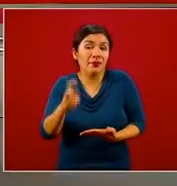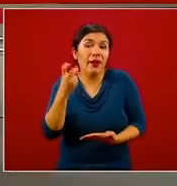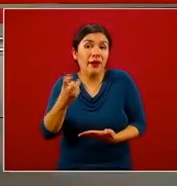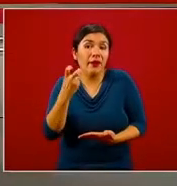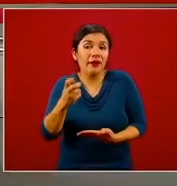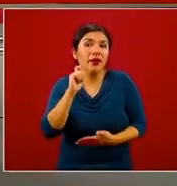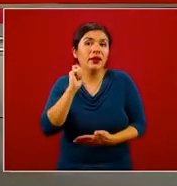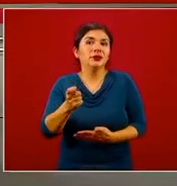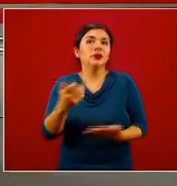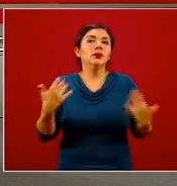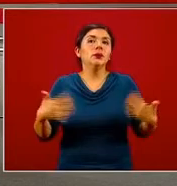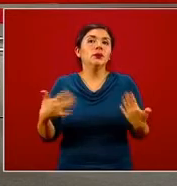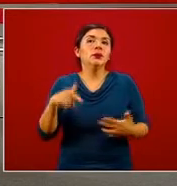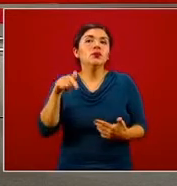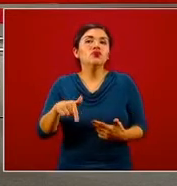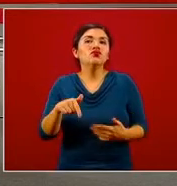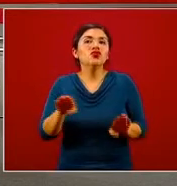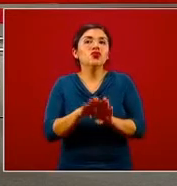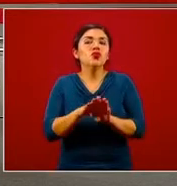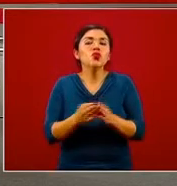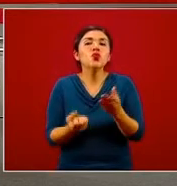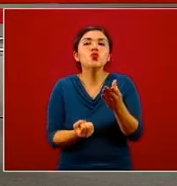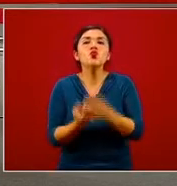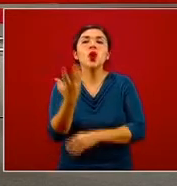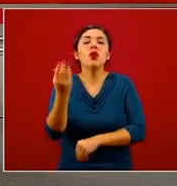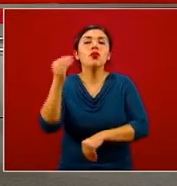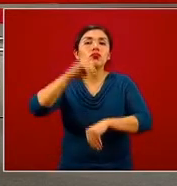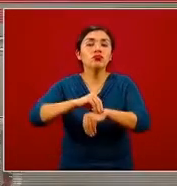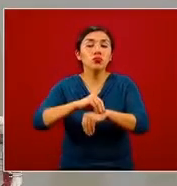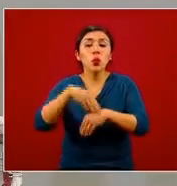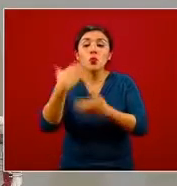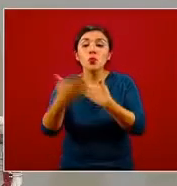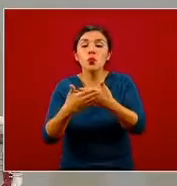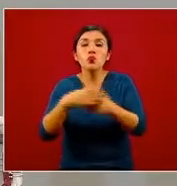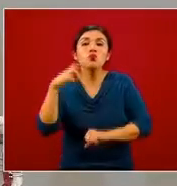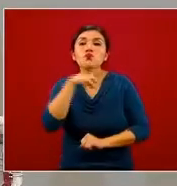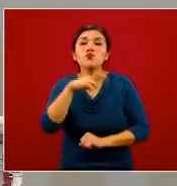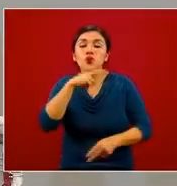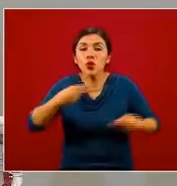give ourselves the capacity and manufacture what we need.